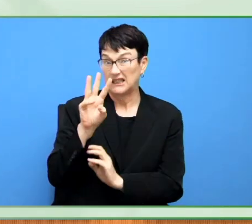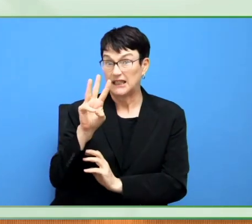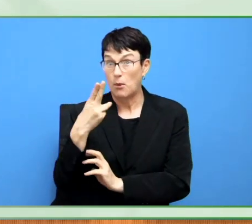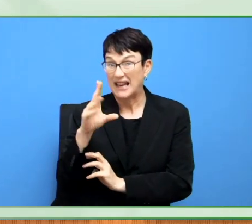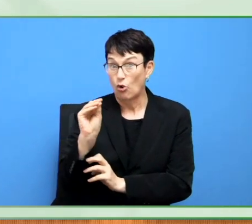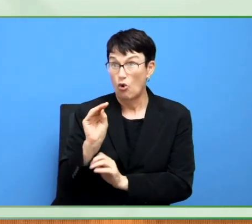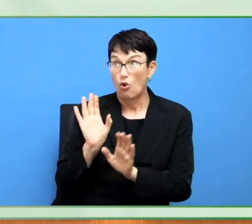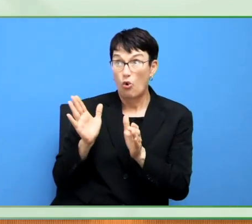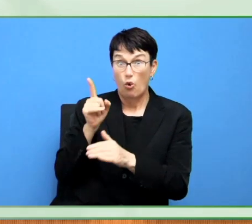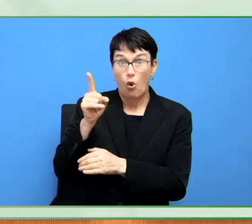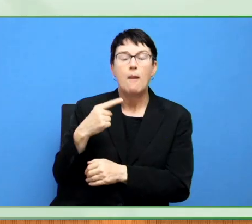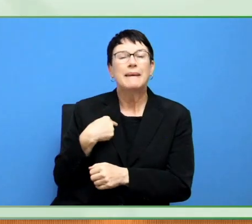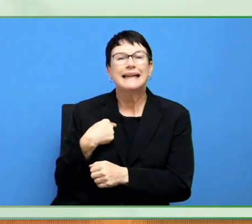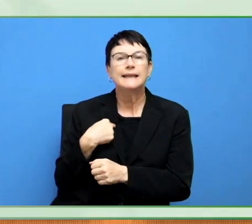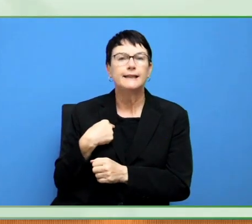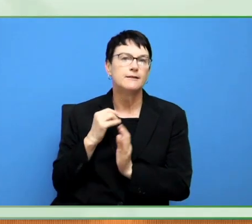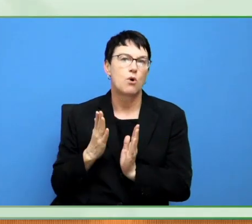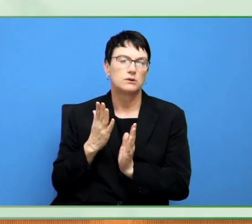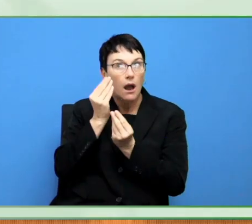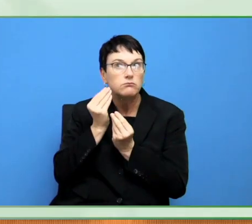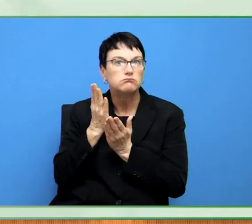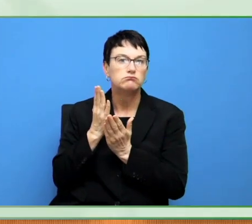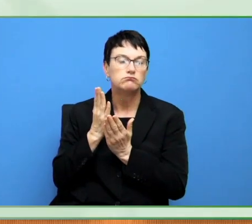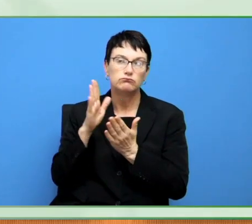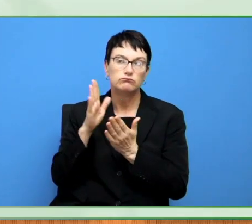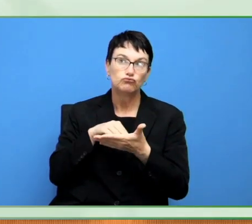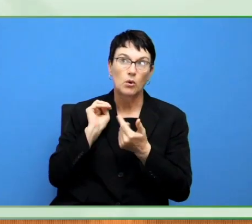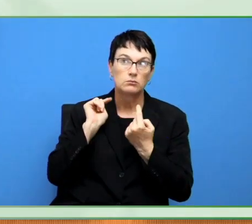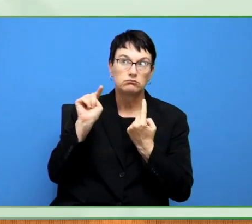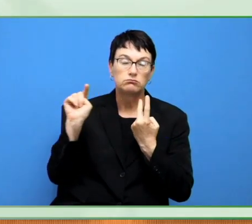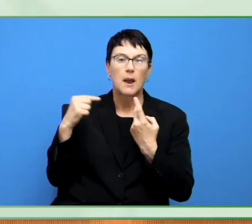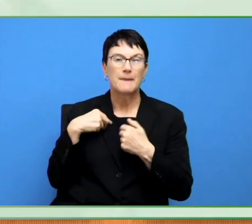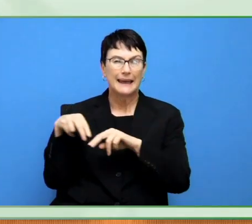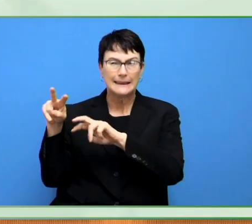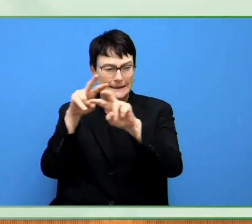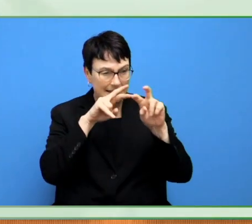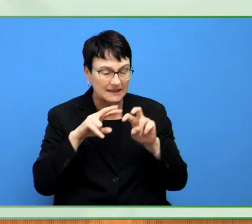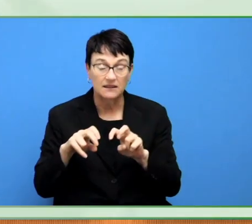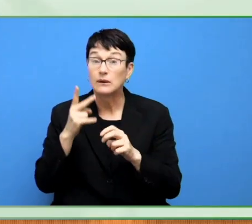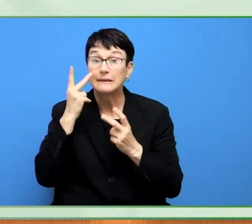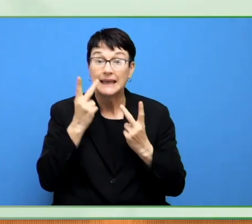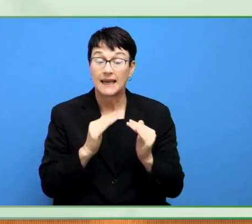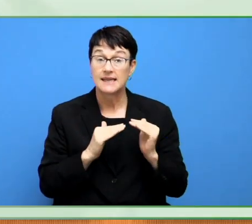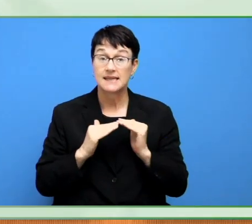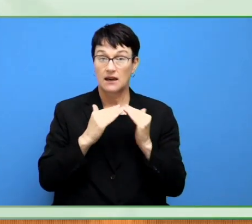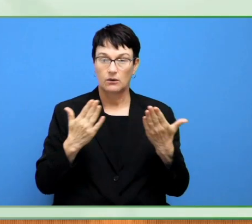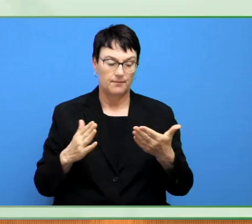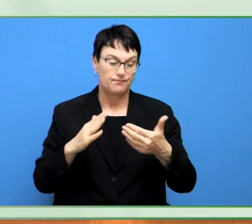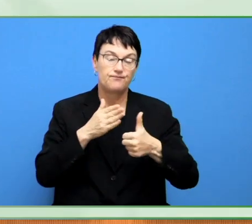these standards have been implemented in smartphones, earpods, and headsets.